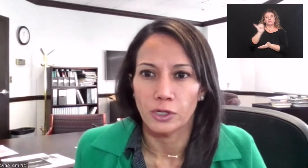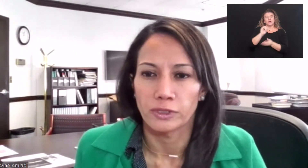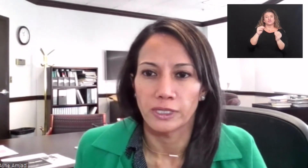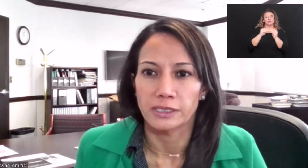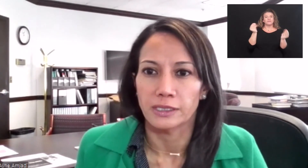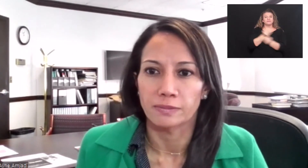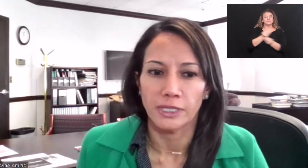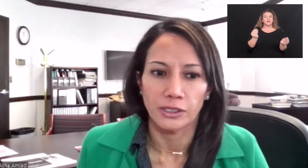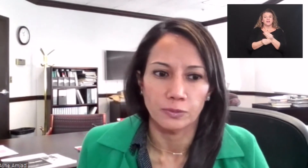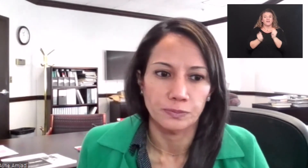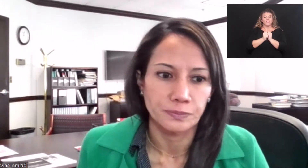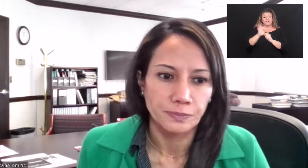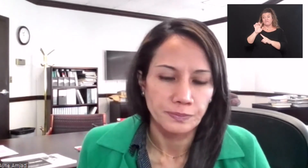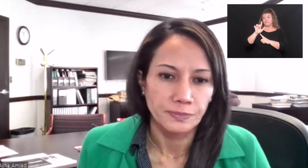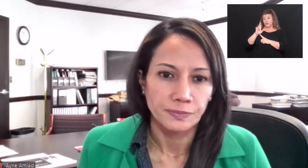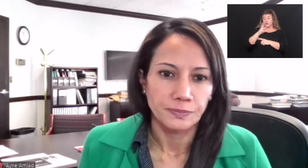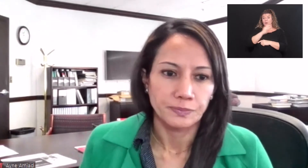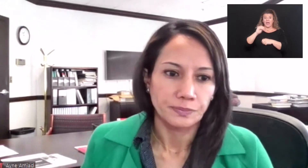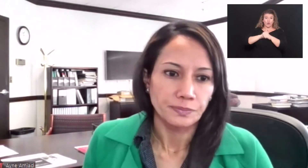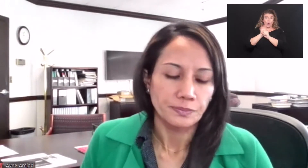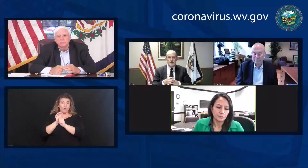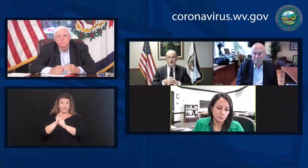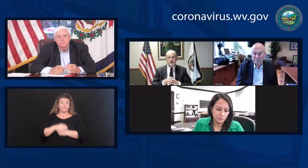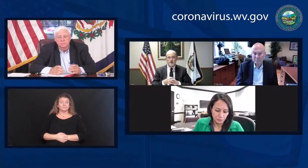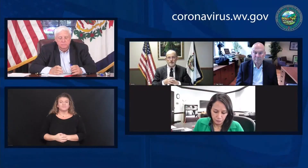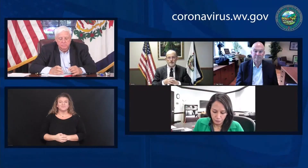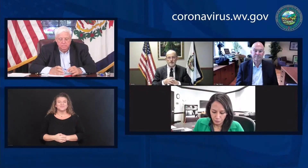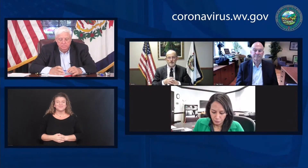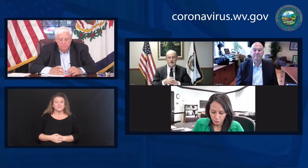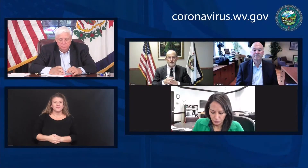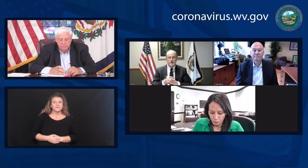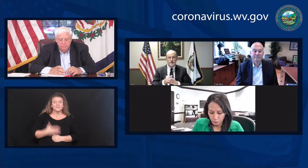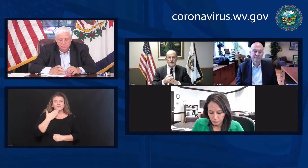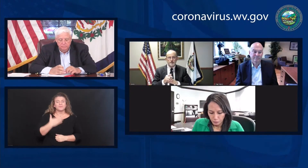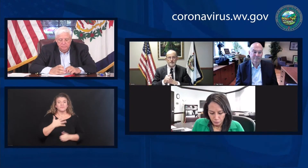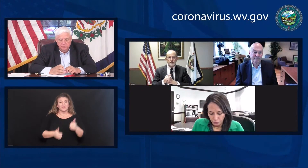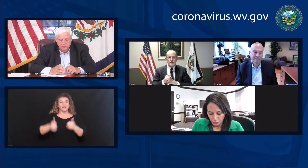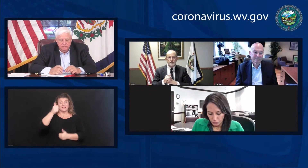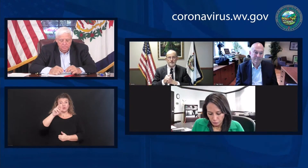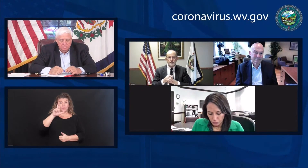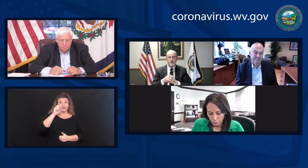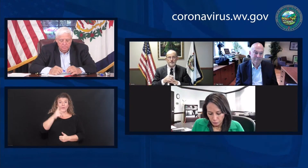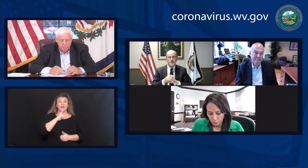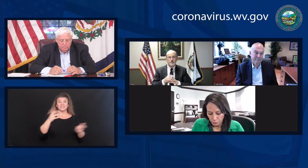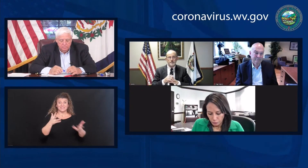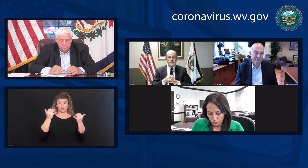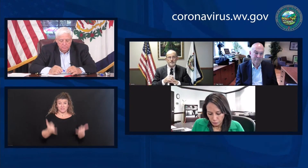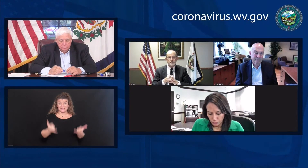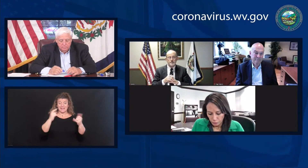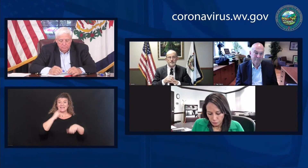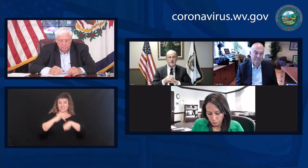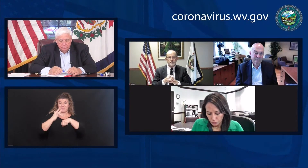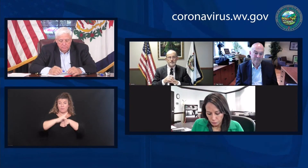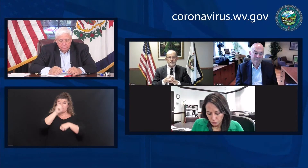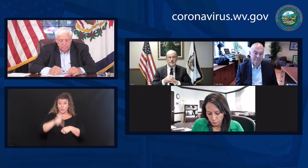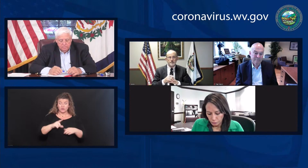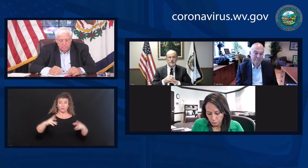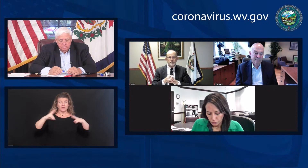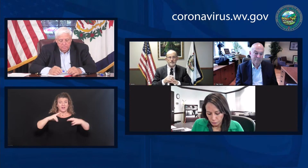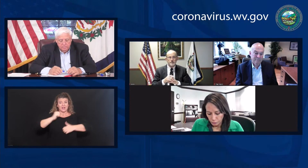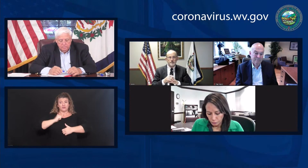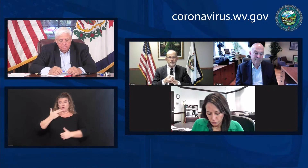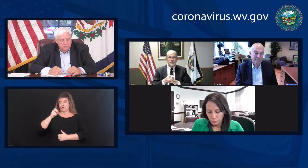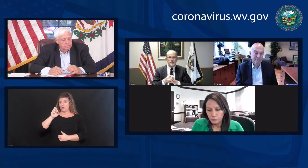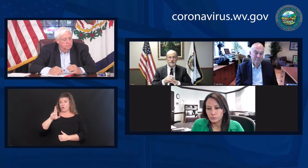as well as COVID-19. Thank you. Thank you, Dr. Amjad. Secretary Bill Crouch is also joining us today and is available for questions. Retired Major General